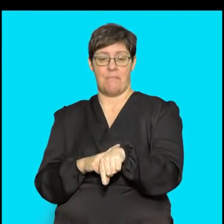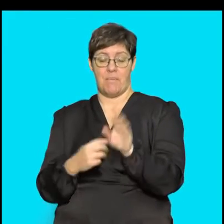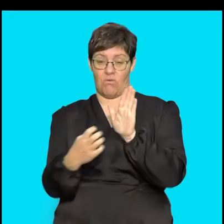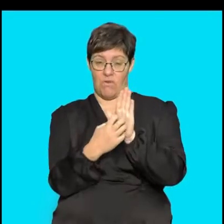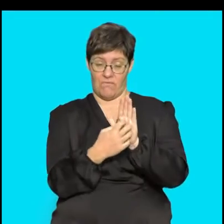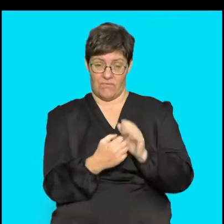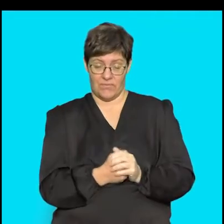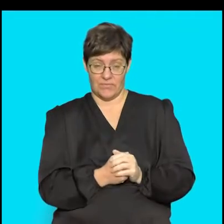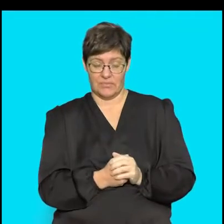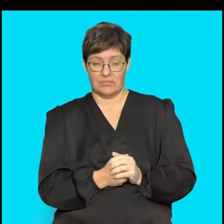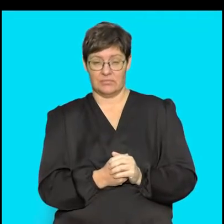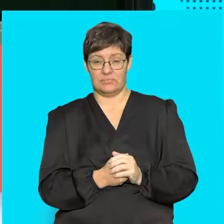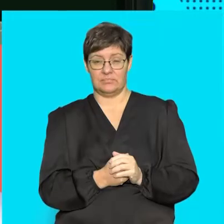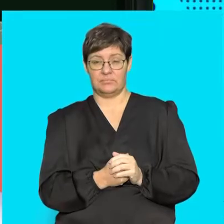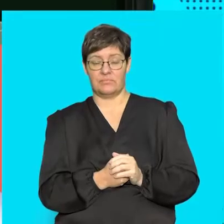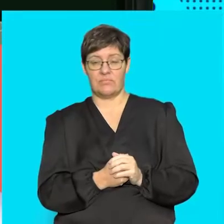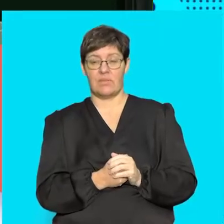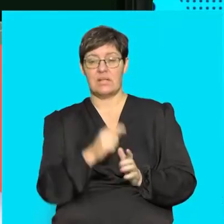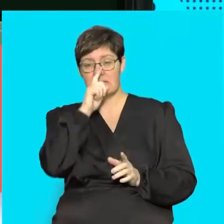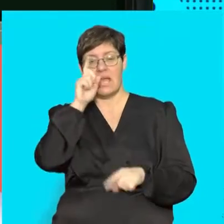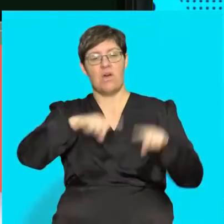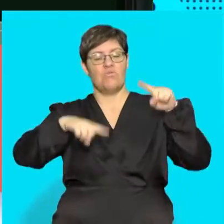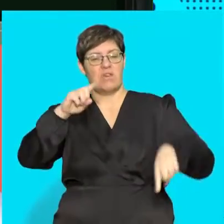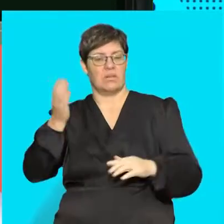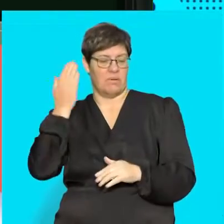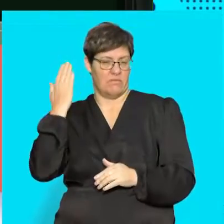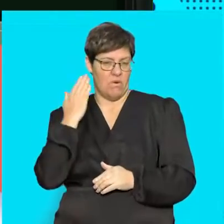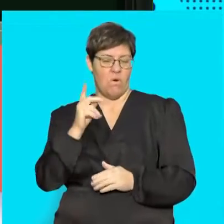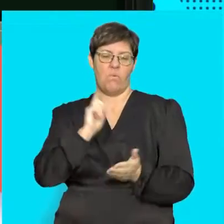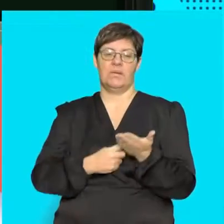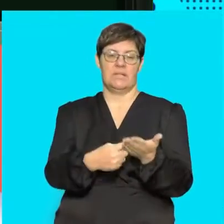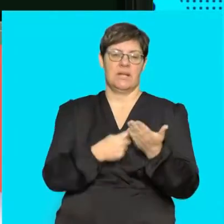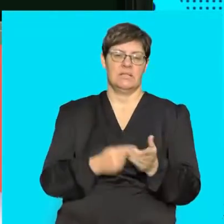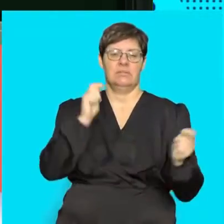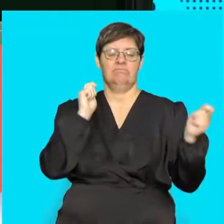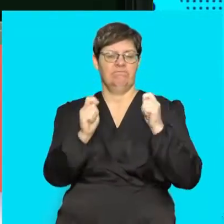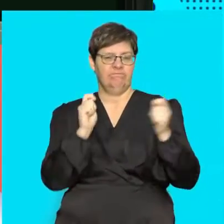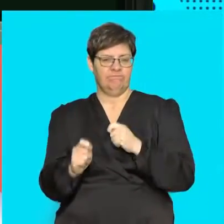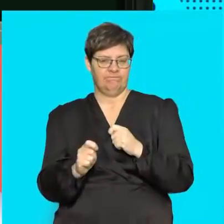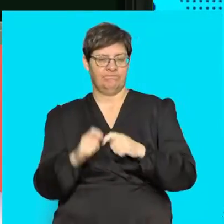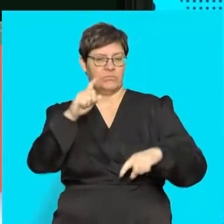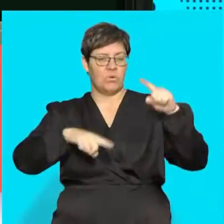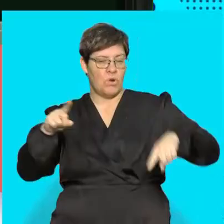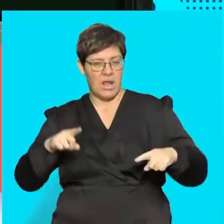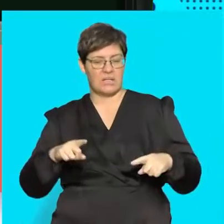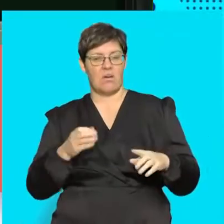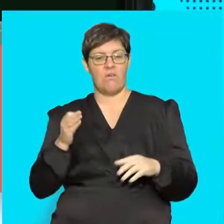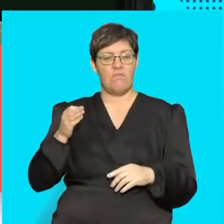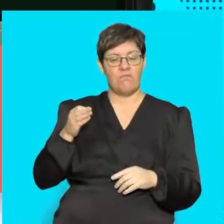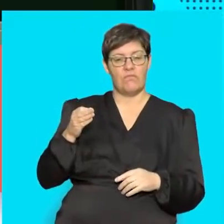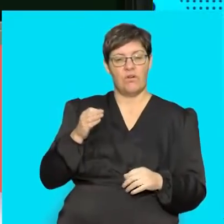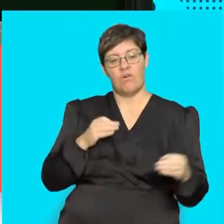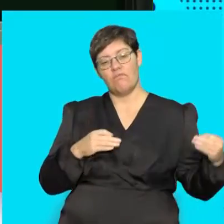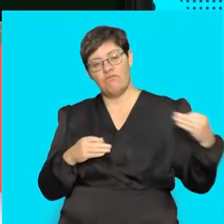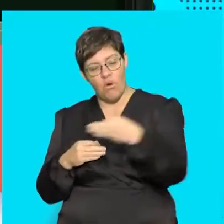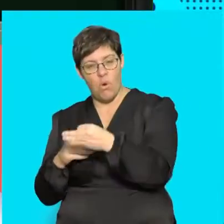graph? So we've seen the rate graphs a little earlier. We spoke about the changes in the rate of your forward and